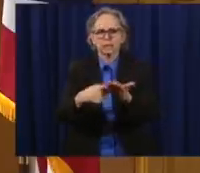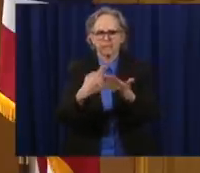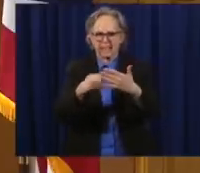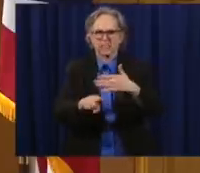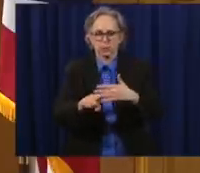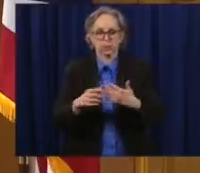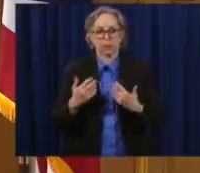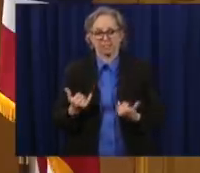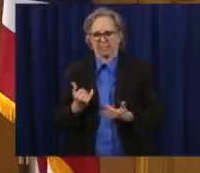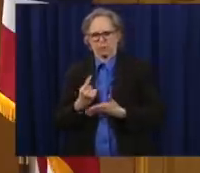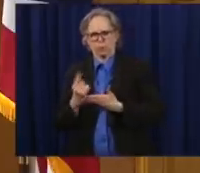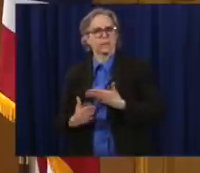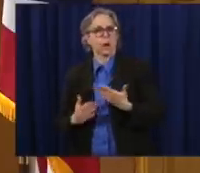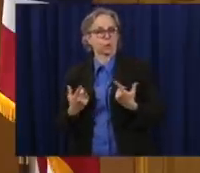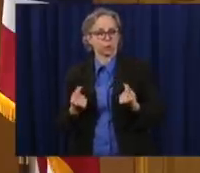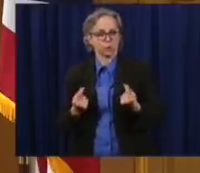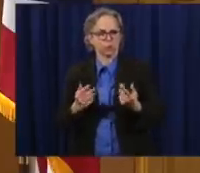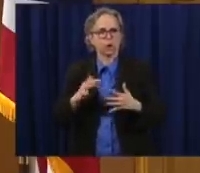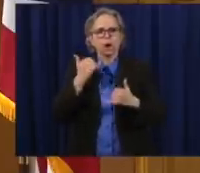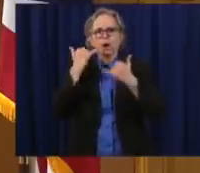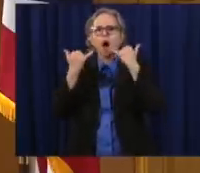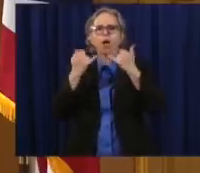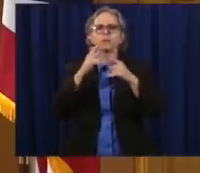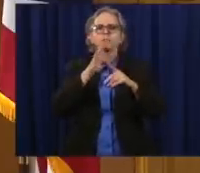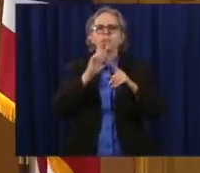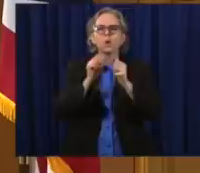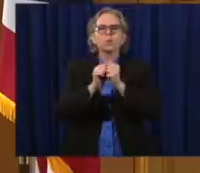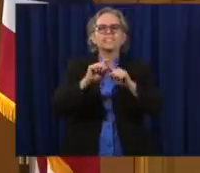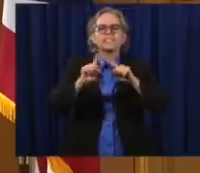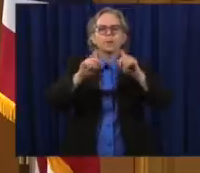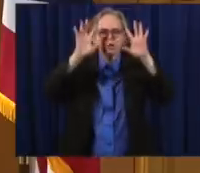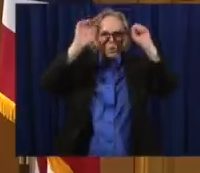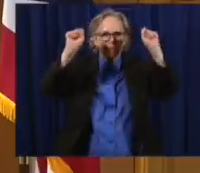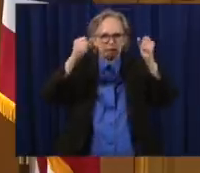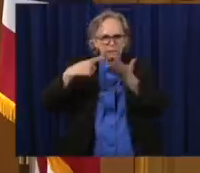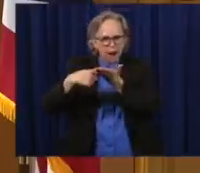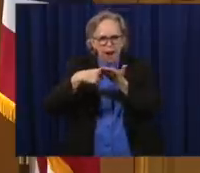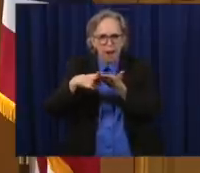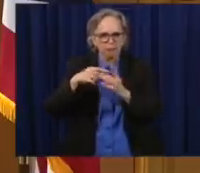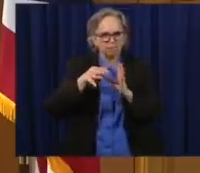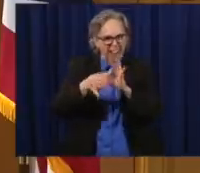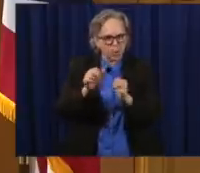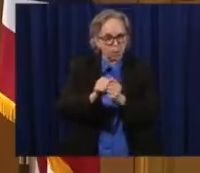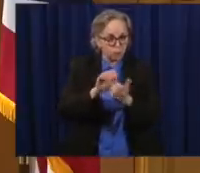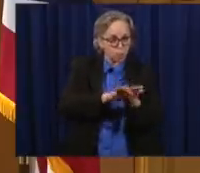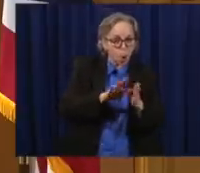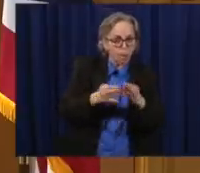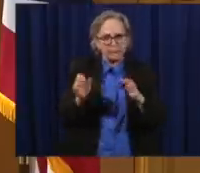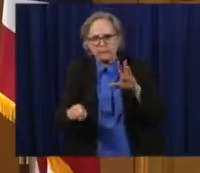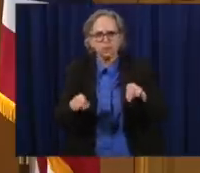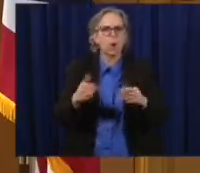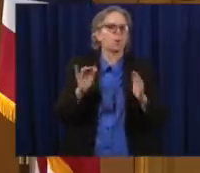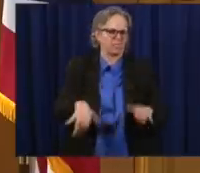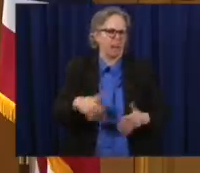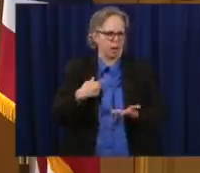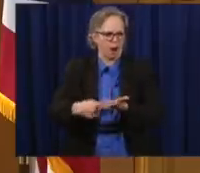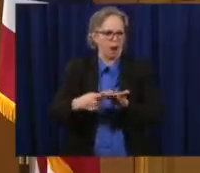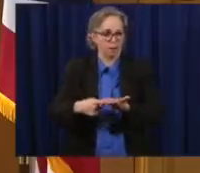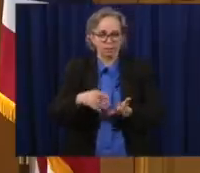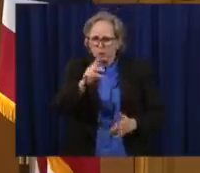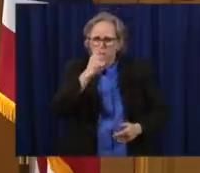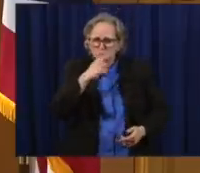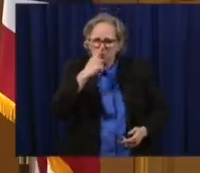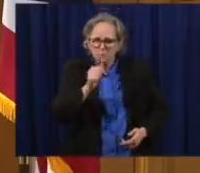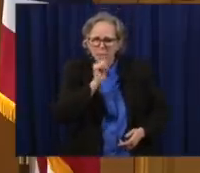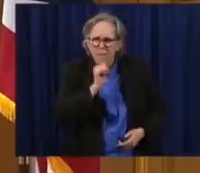superintendents, having some discussions about that, and so we'll have, if you can bear with us for a couple more days,